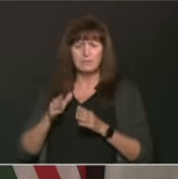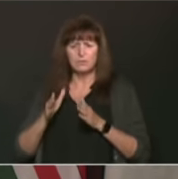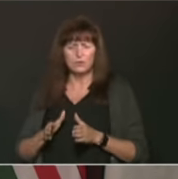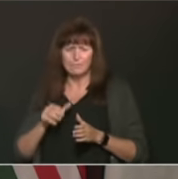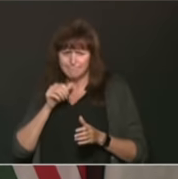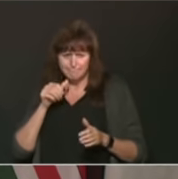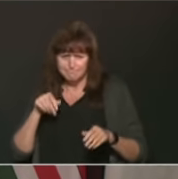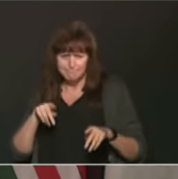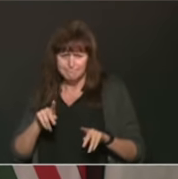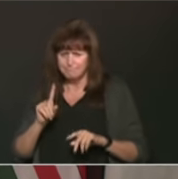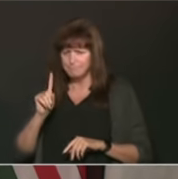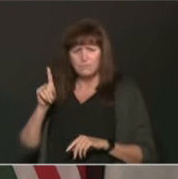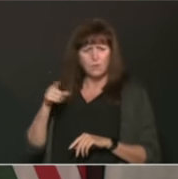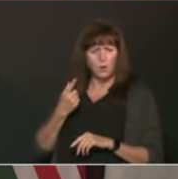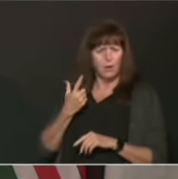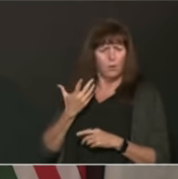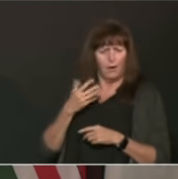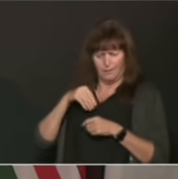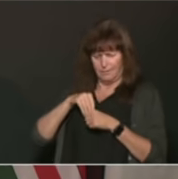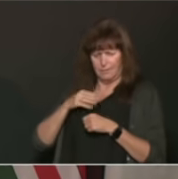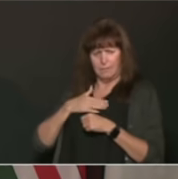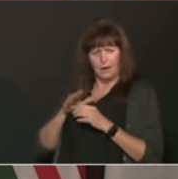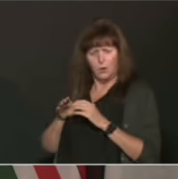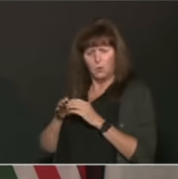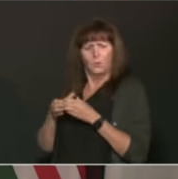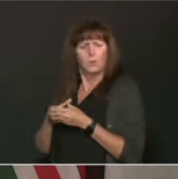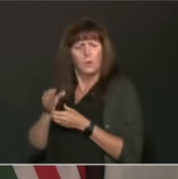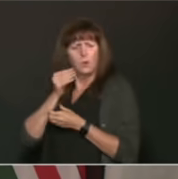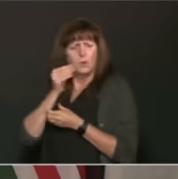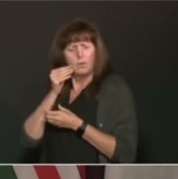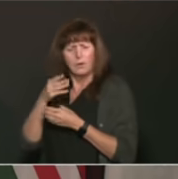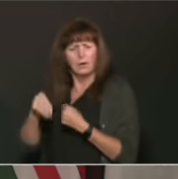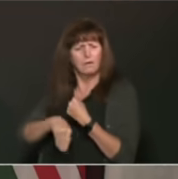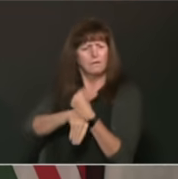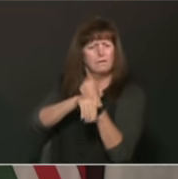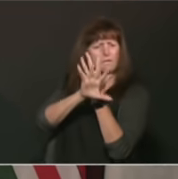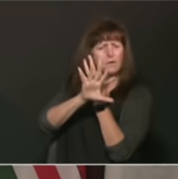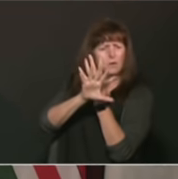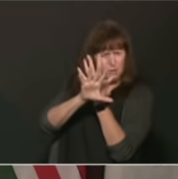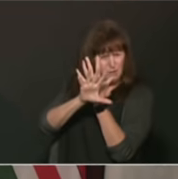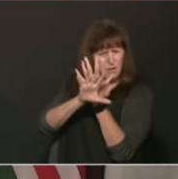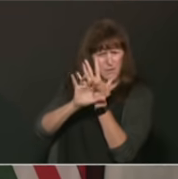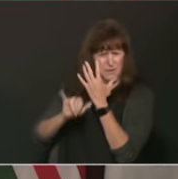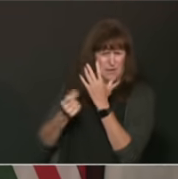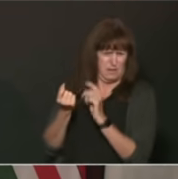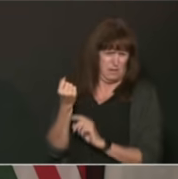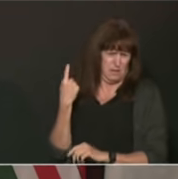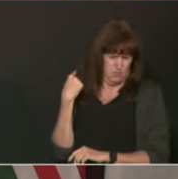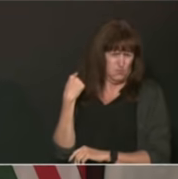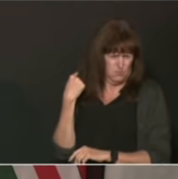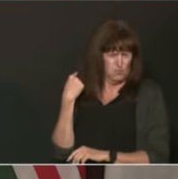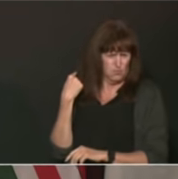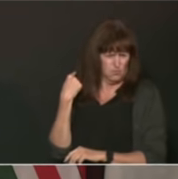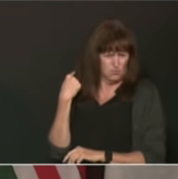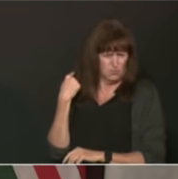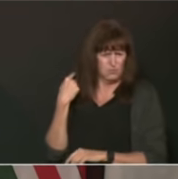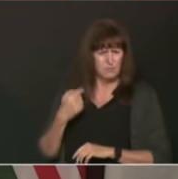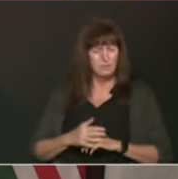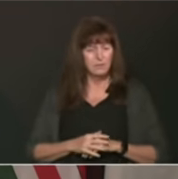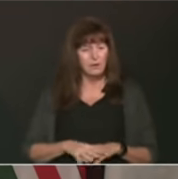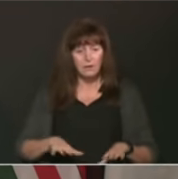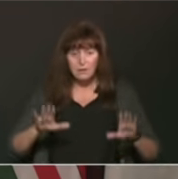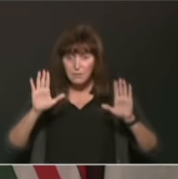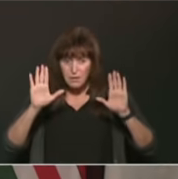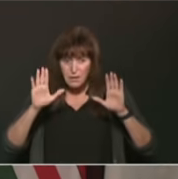immediate households, and virtual celebrations became more common. But thanks to our collective